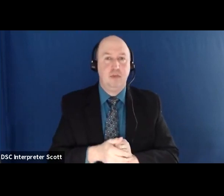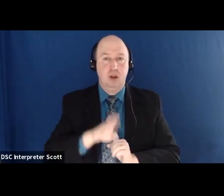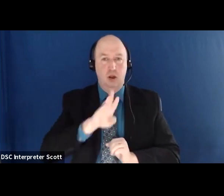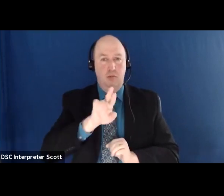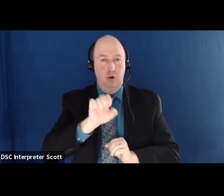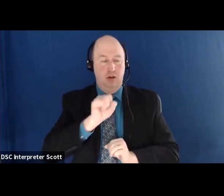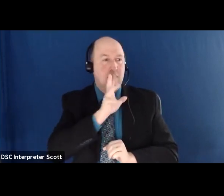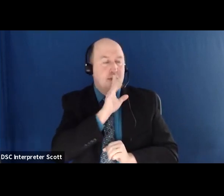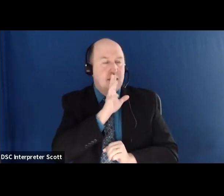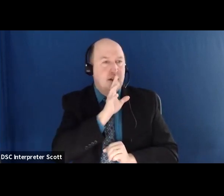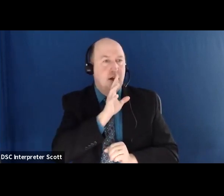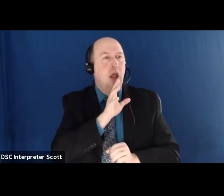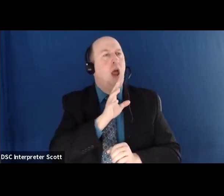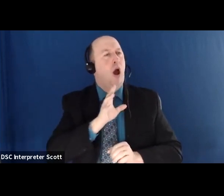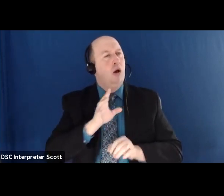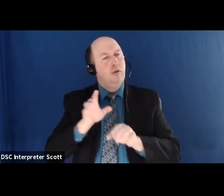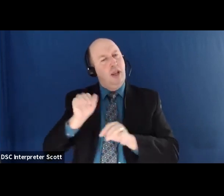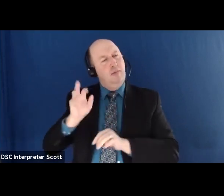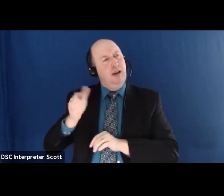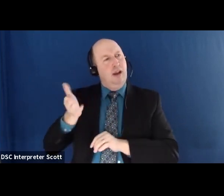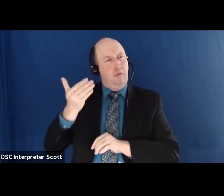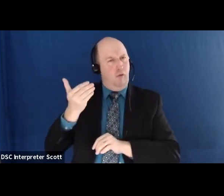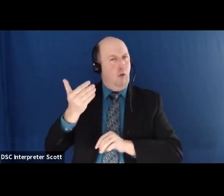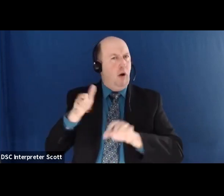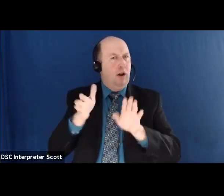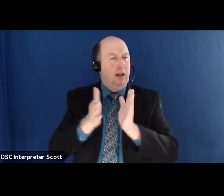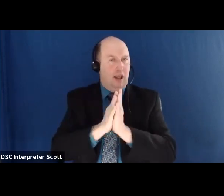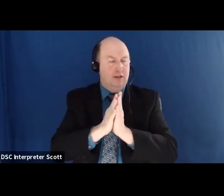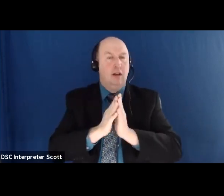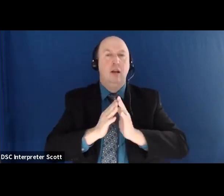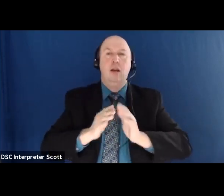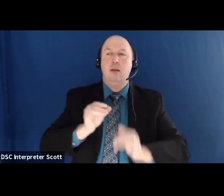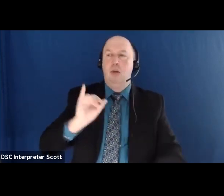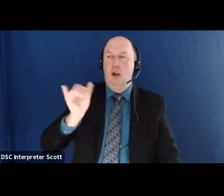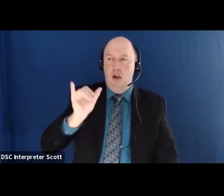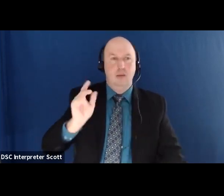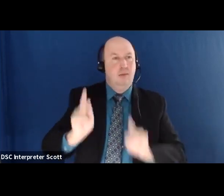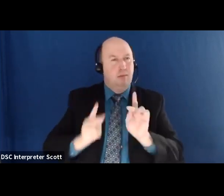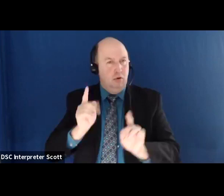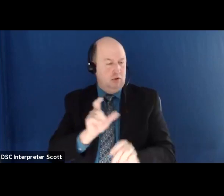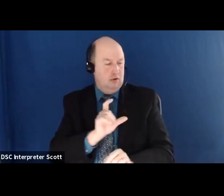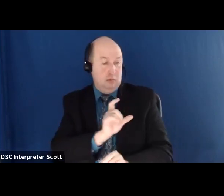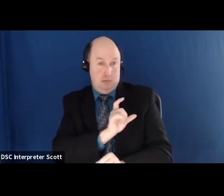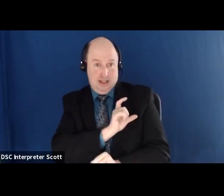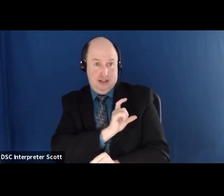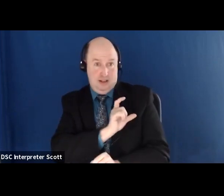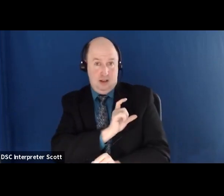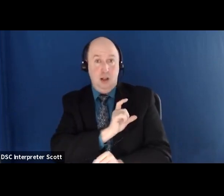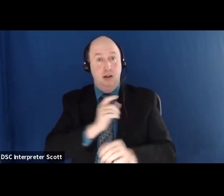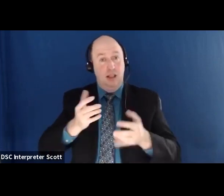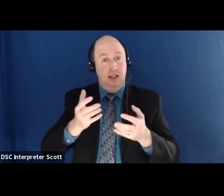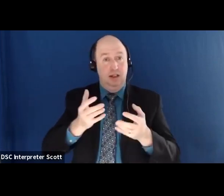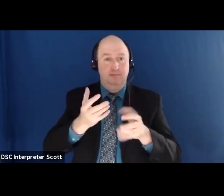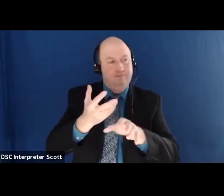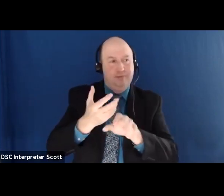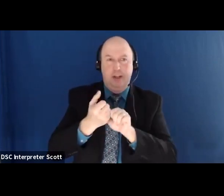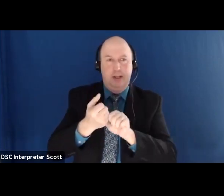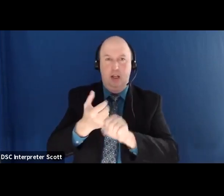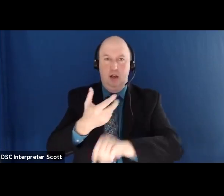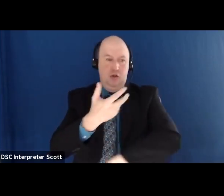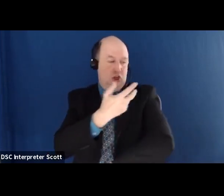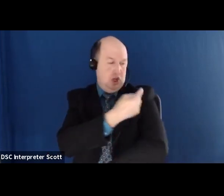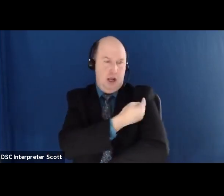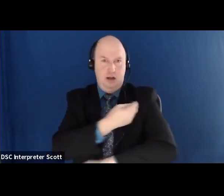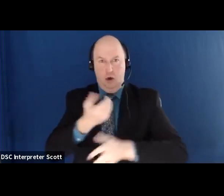Yeah, Amy asked a similar question earlier, but specific to the folks, say like law enforcement who receive a shot as to not go to